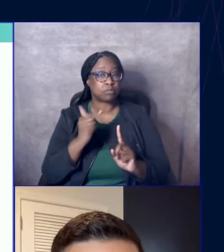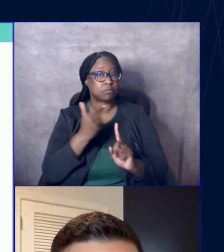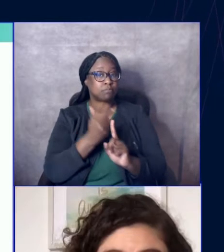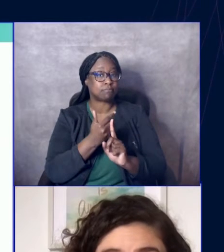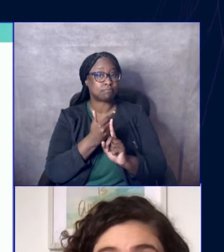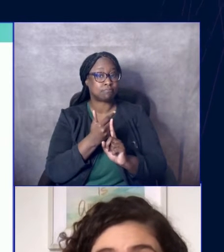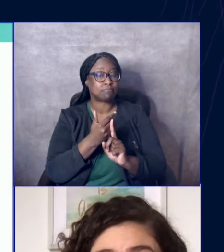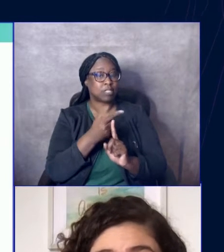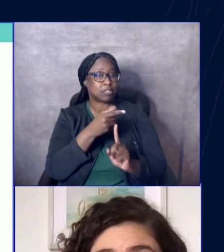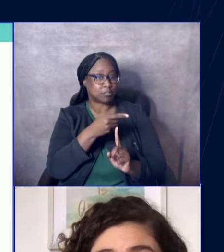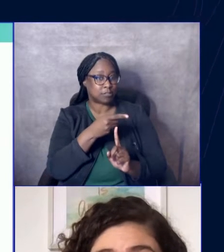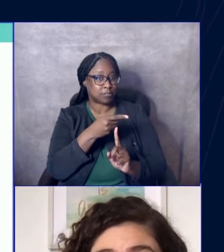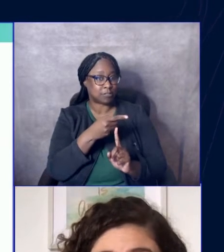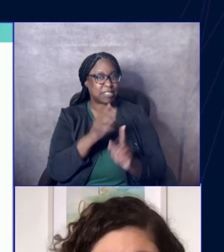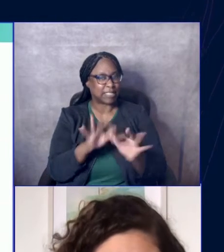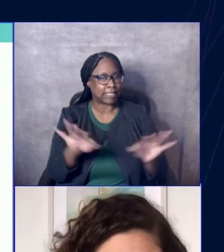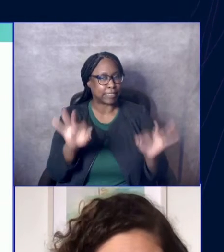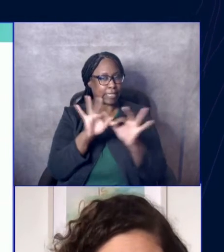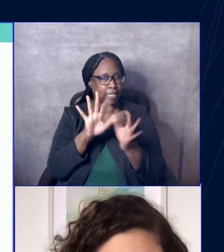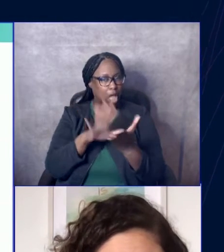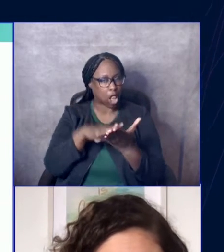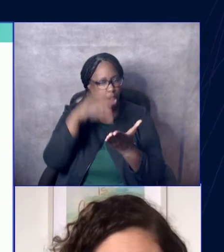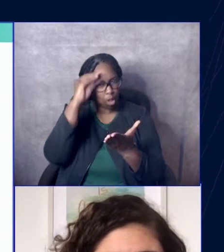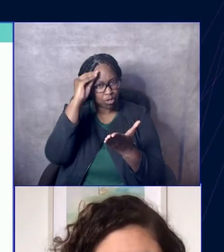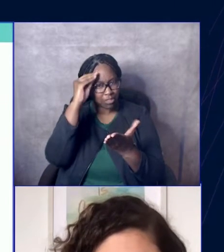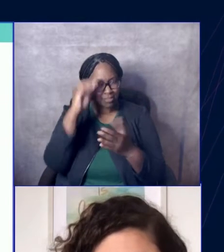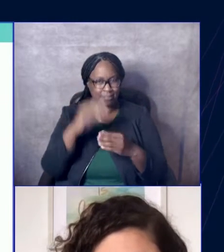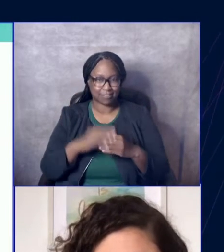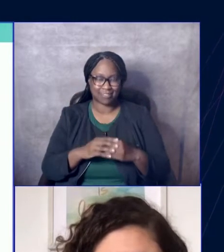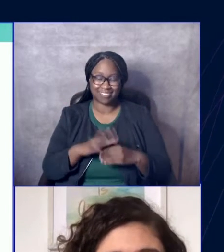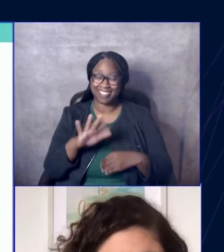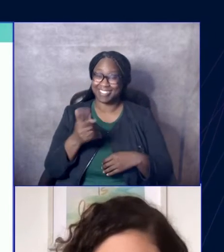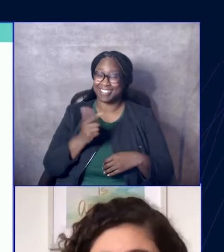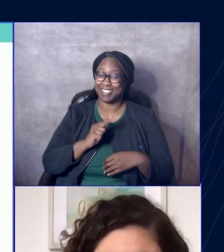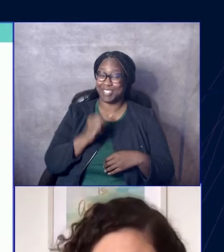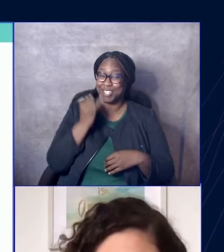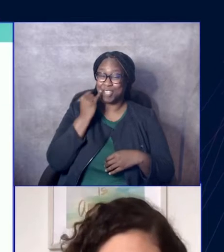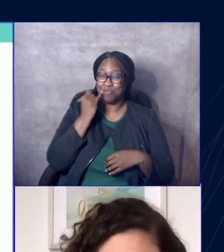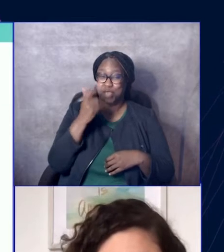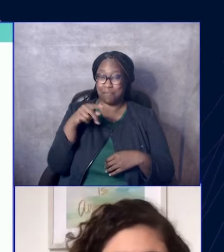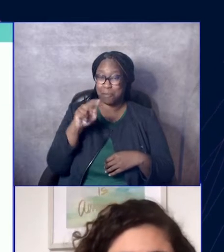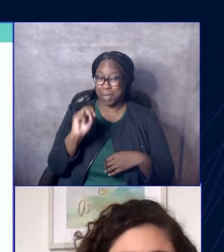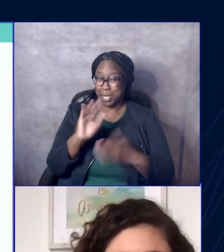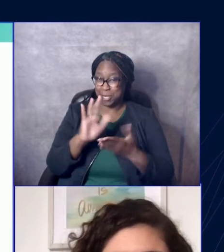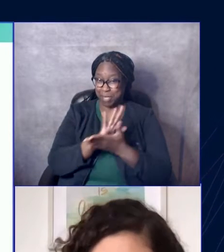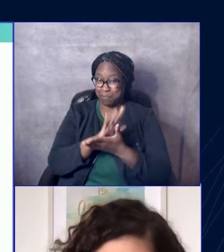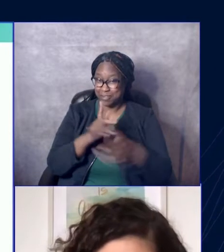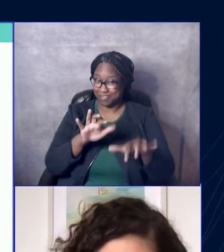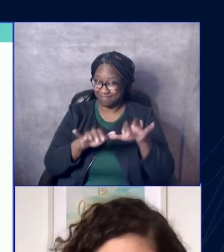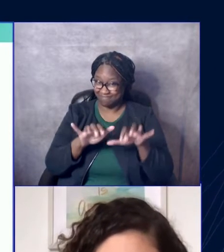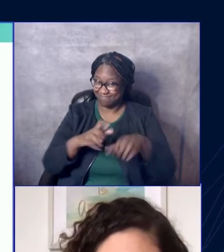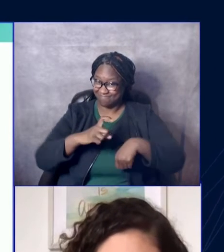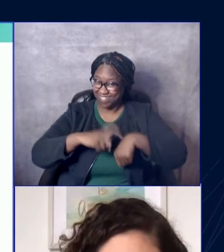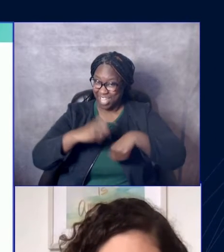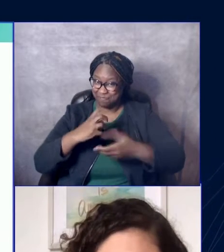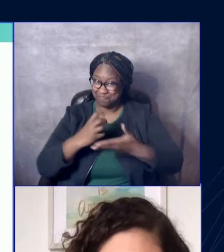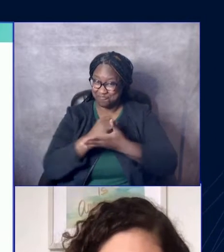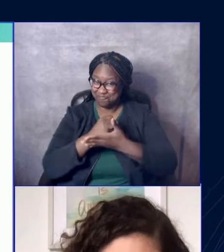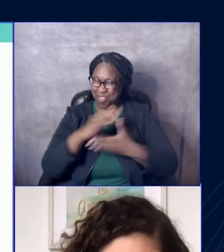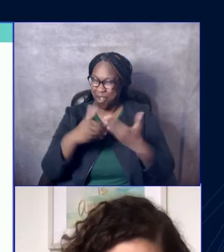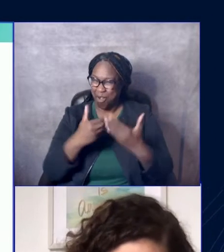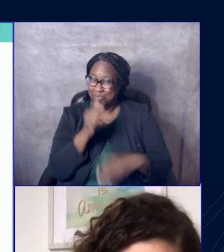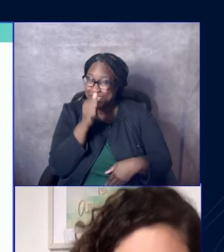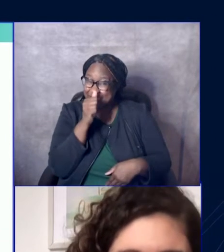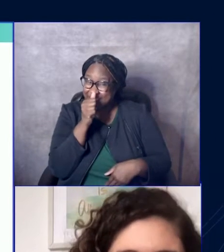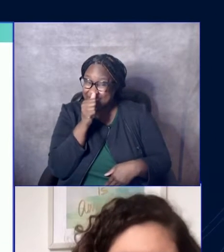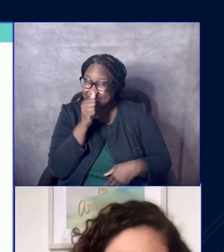learnings. So if you have a pen and paper with you or you're typing on your computer, this is the time. We're going to share all our secrets, tell you